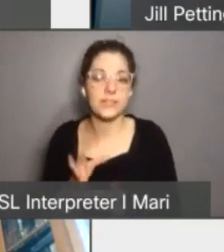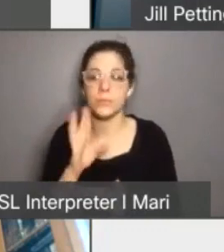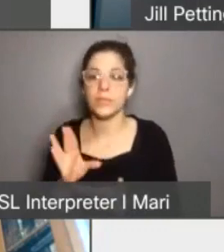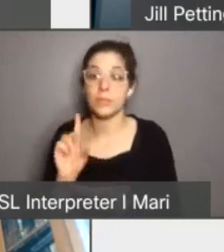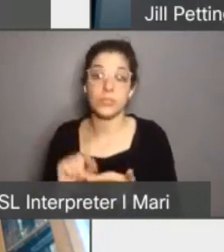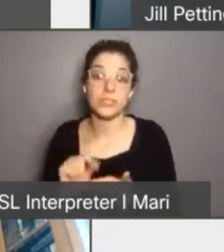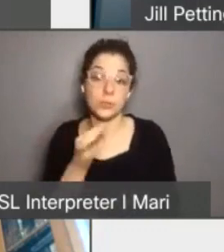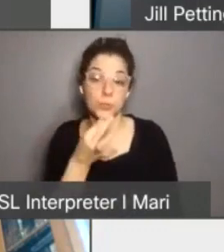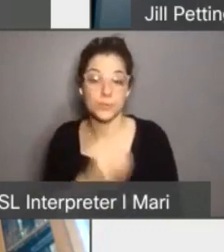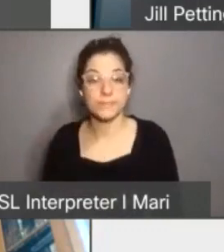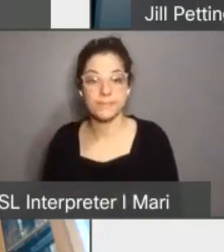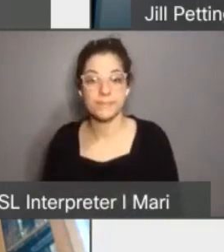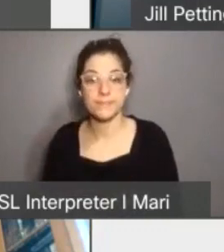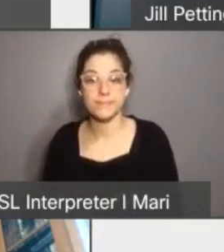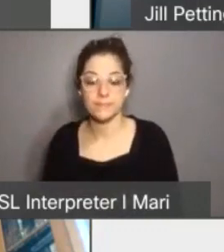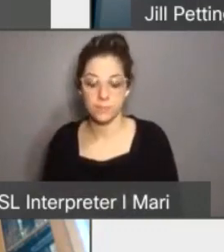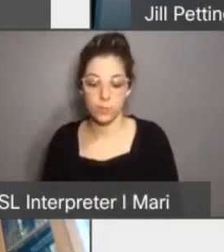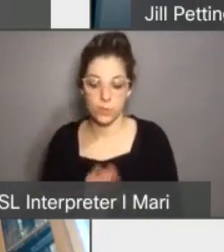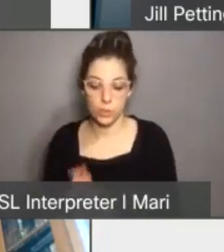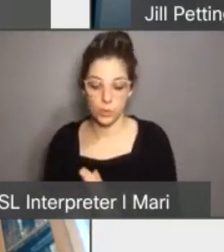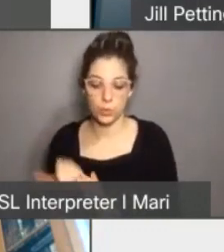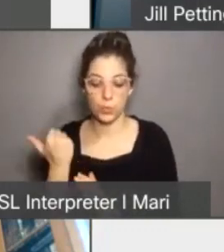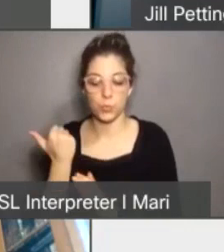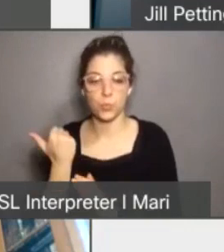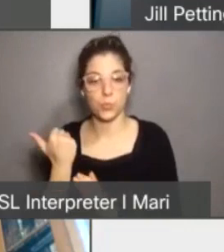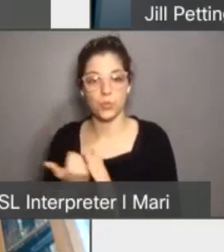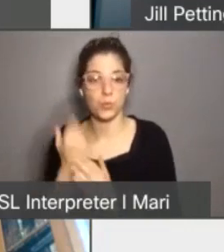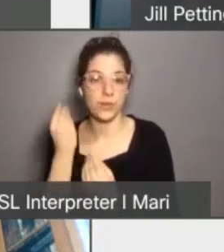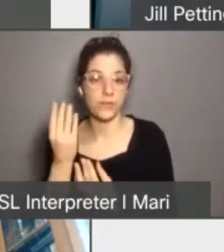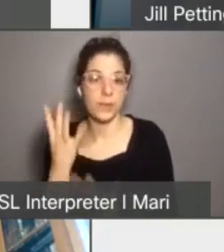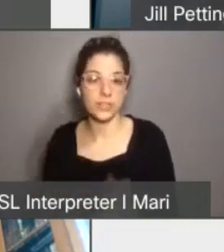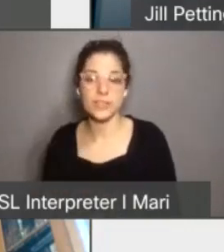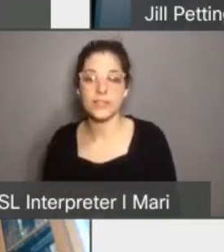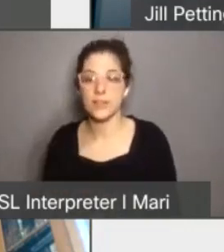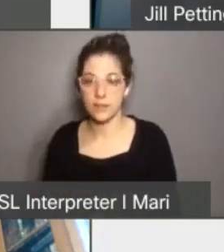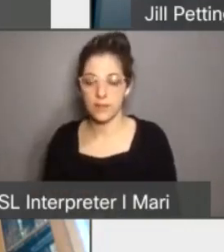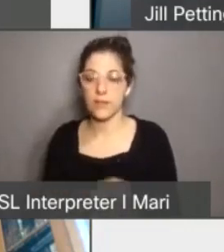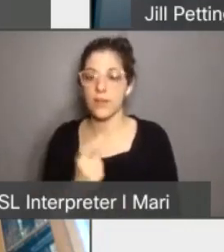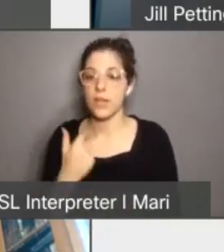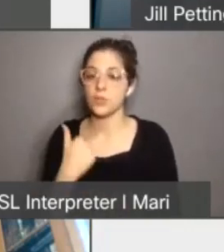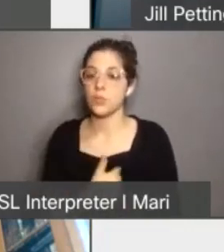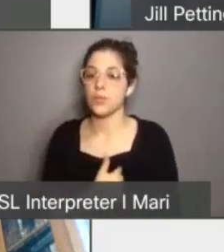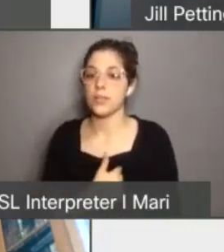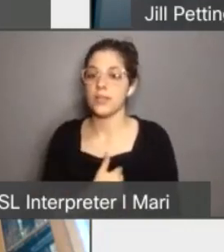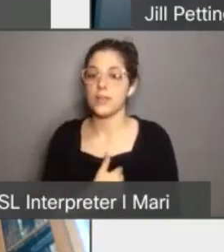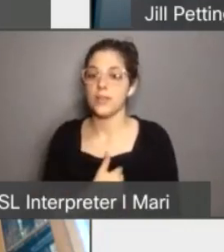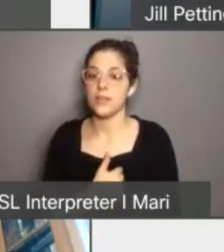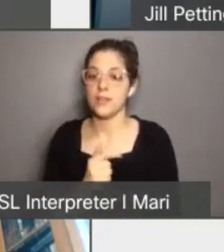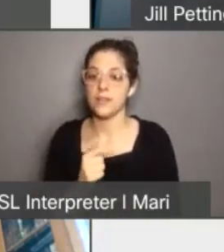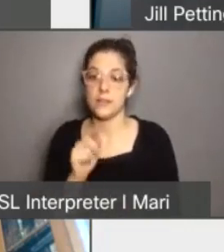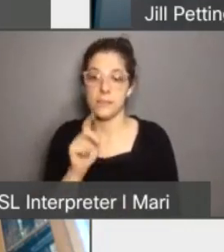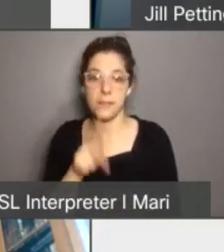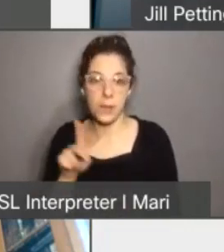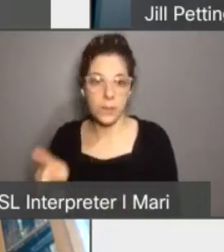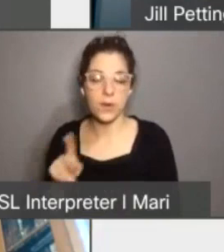printed with the new with the new information. And then as we go to as the PowerPoints